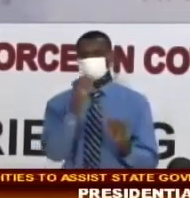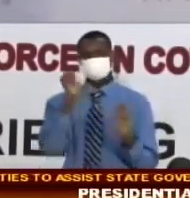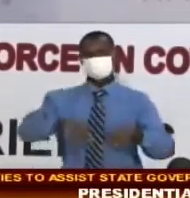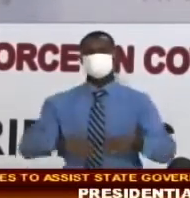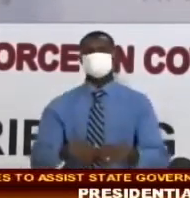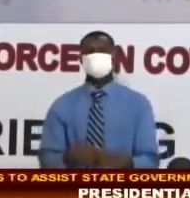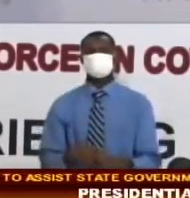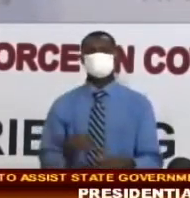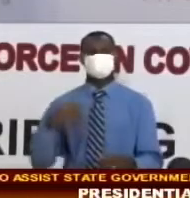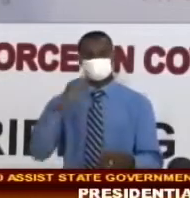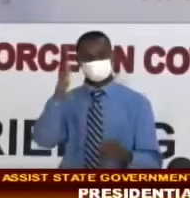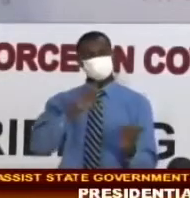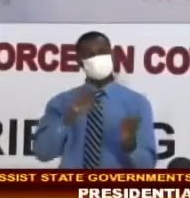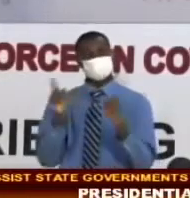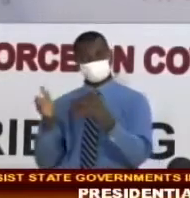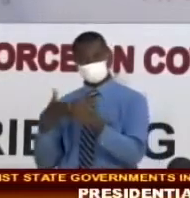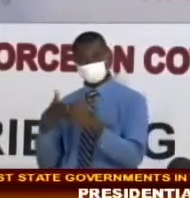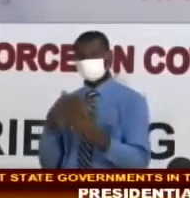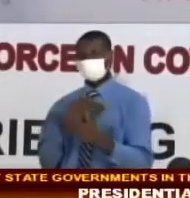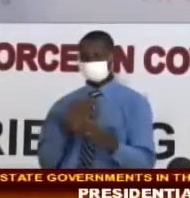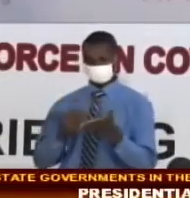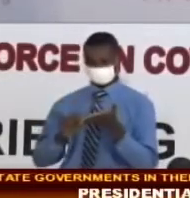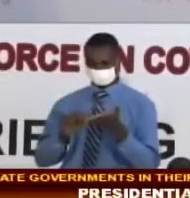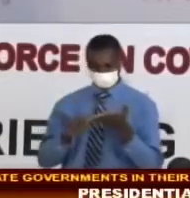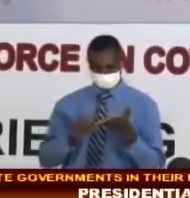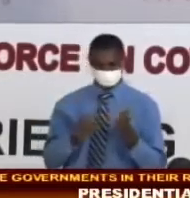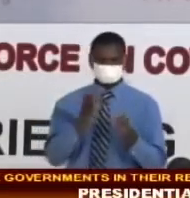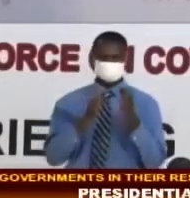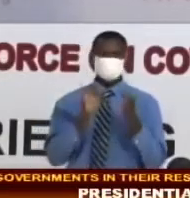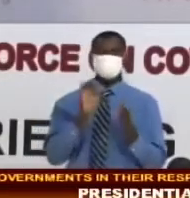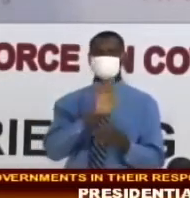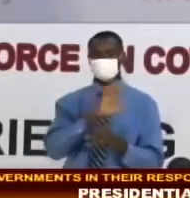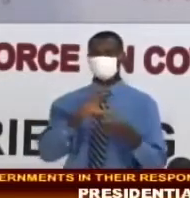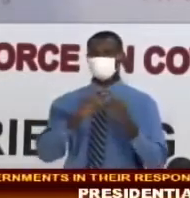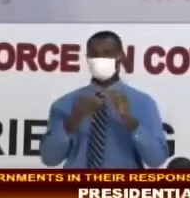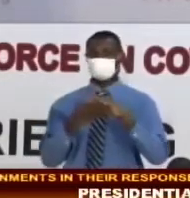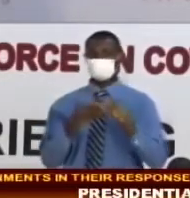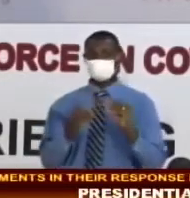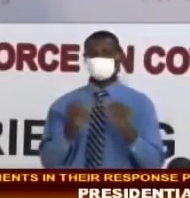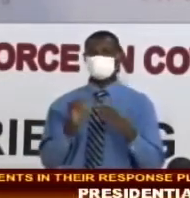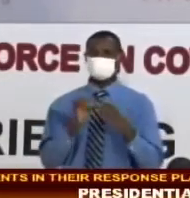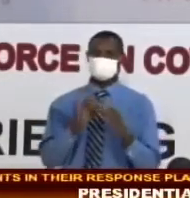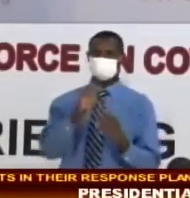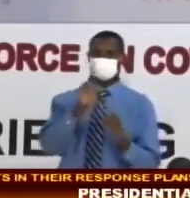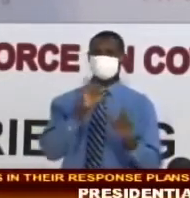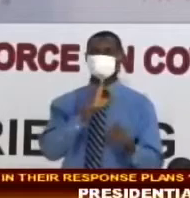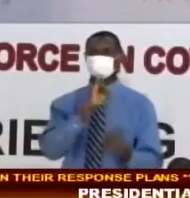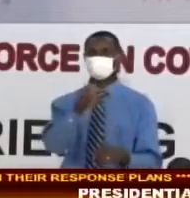go back and investigate very well on this, but it's almost impossible.